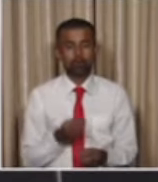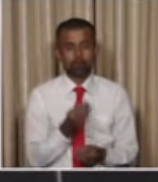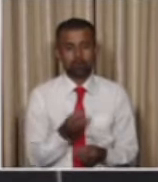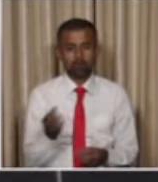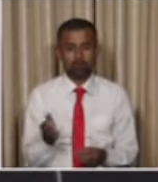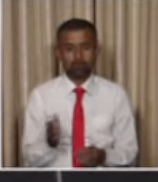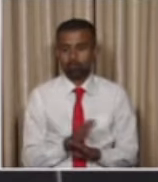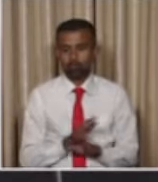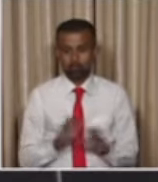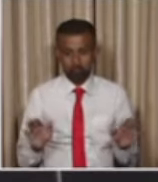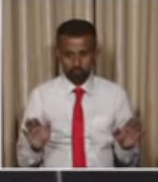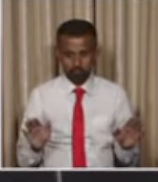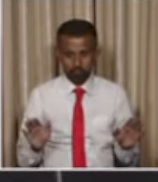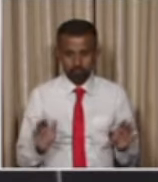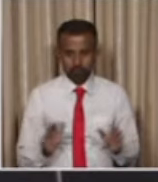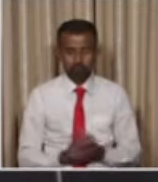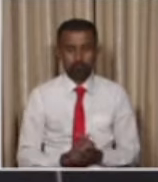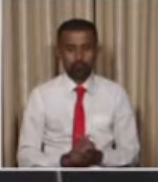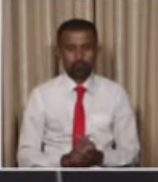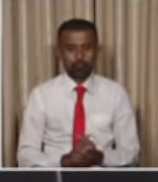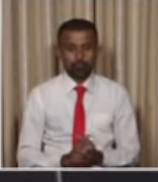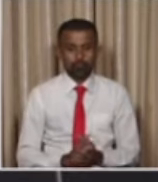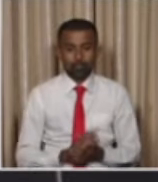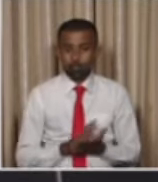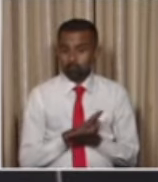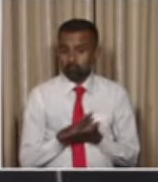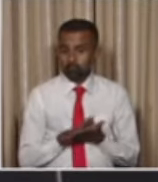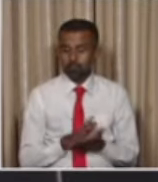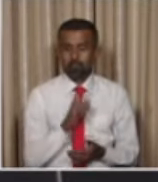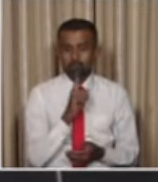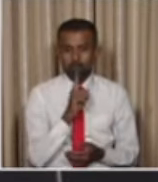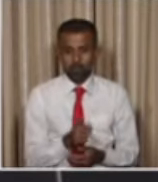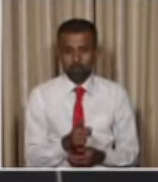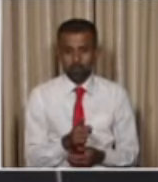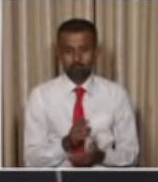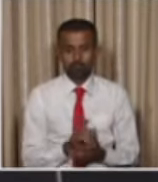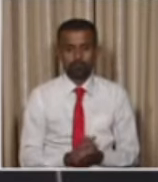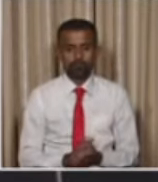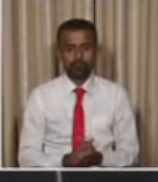into focus, I would now like to shift on to another